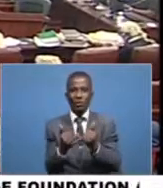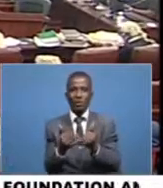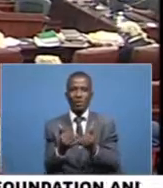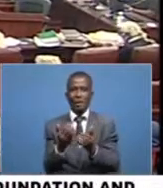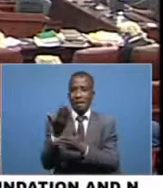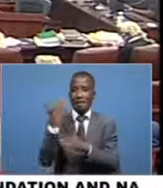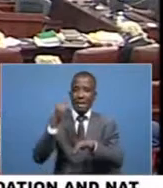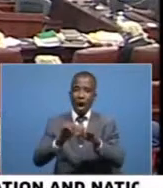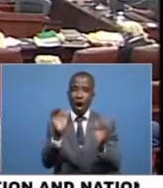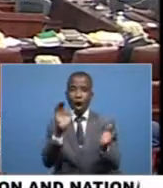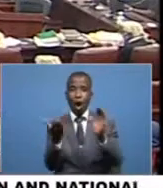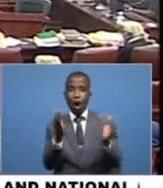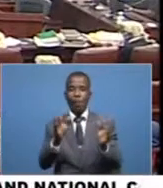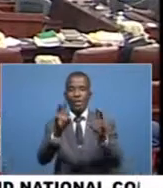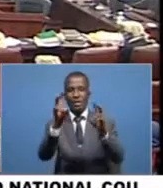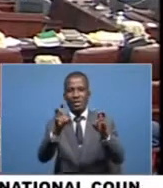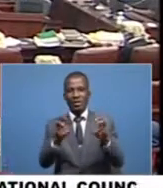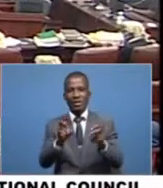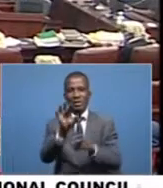Ansan,